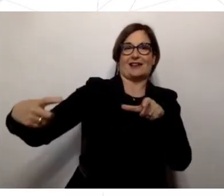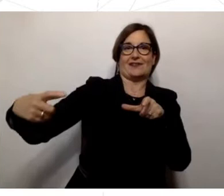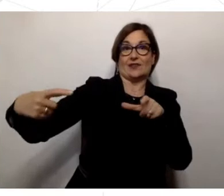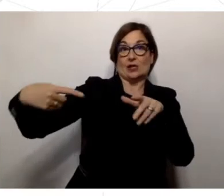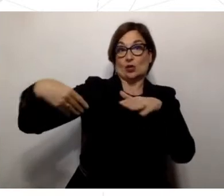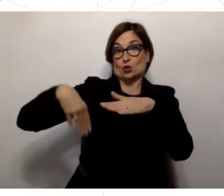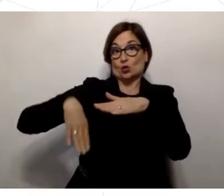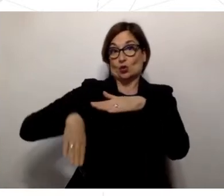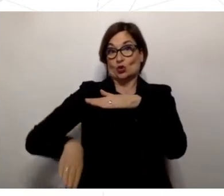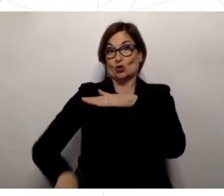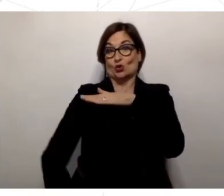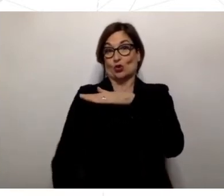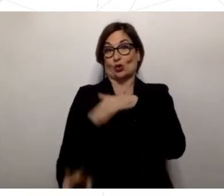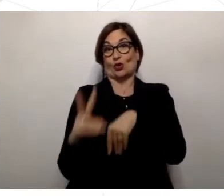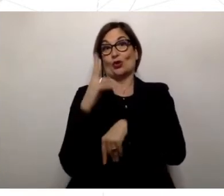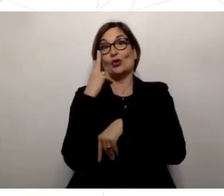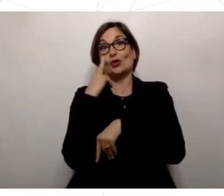And underneath here,